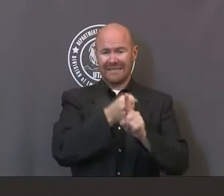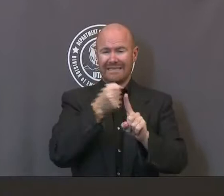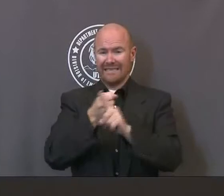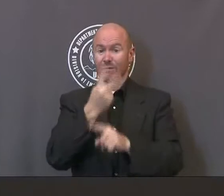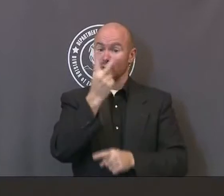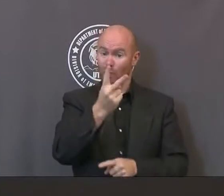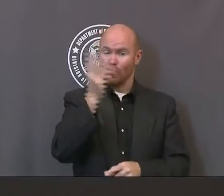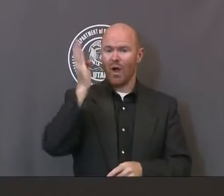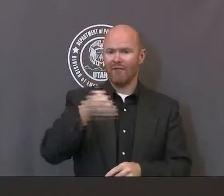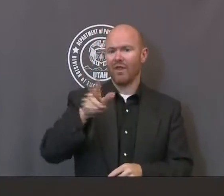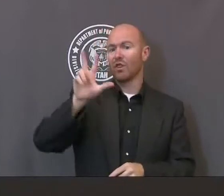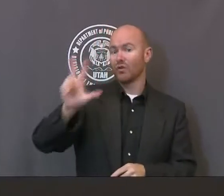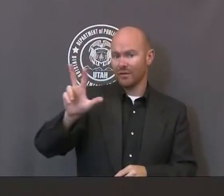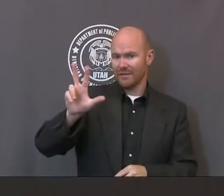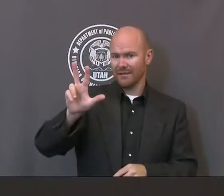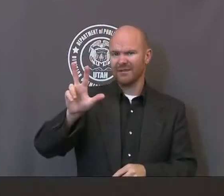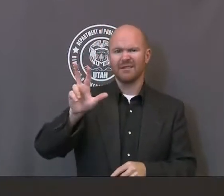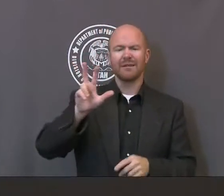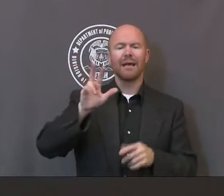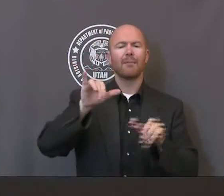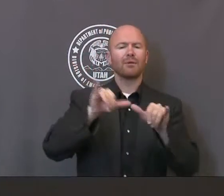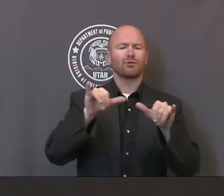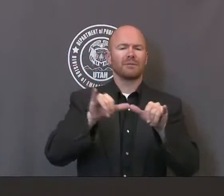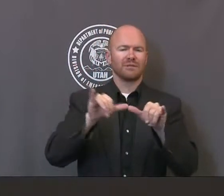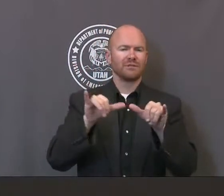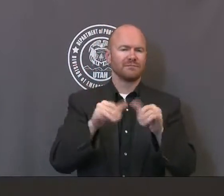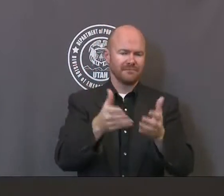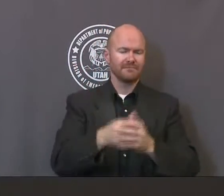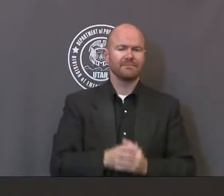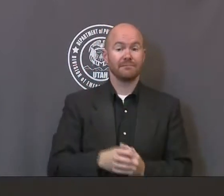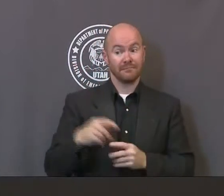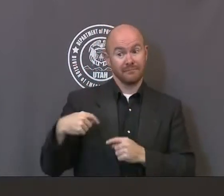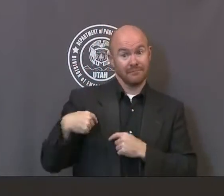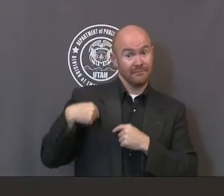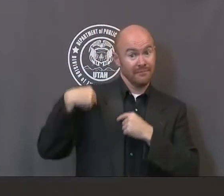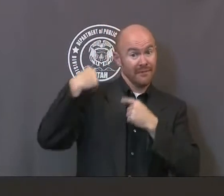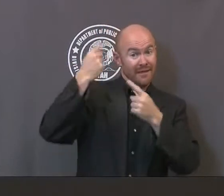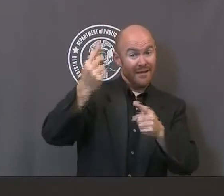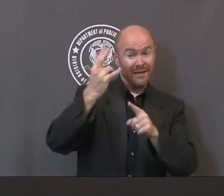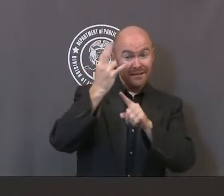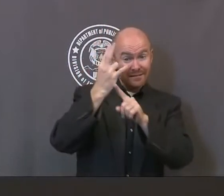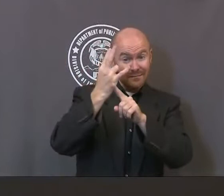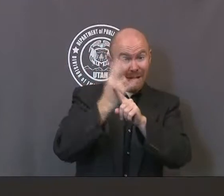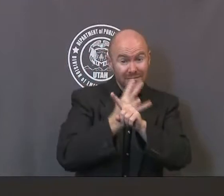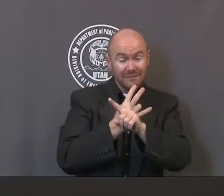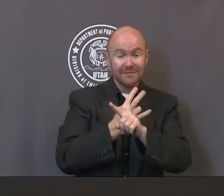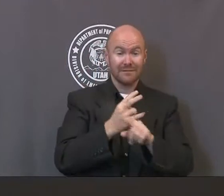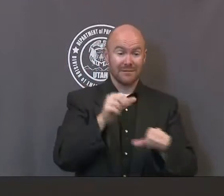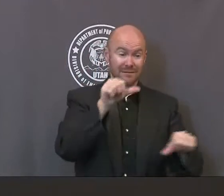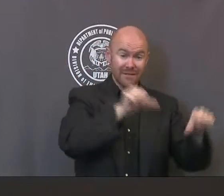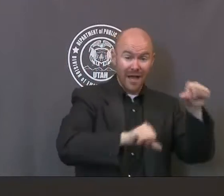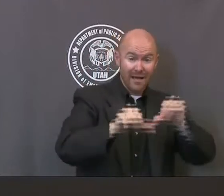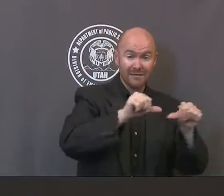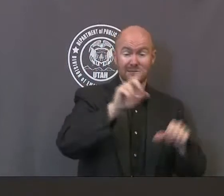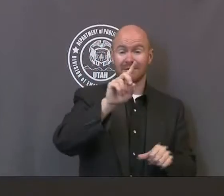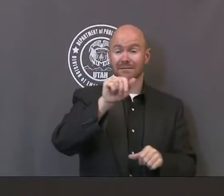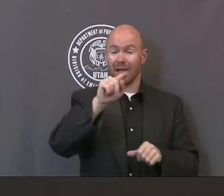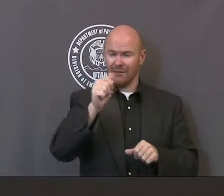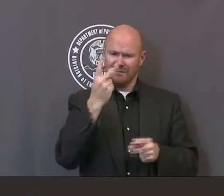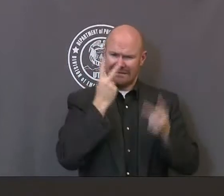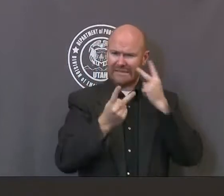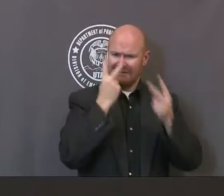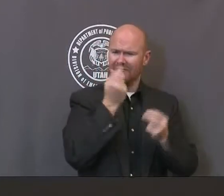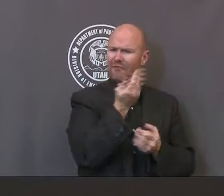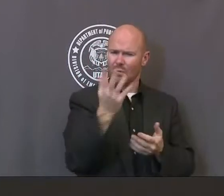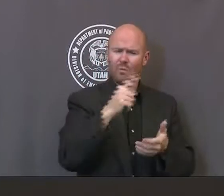are required. And over the past 7 months, science and data has determined a few main concepts that